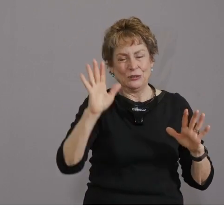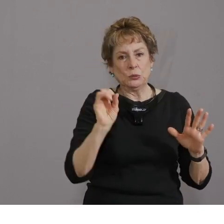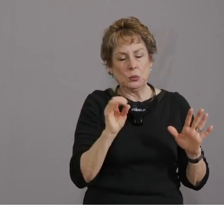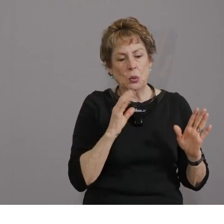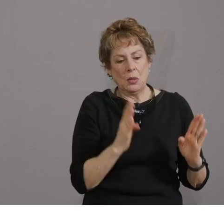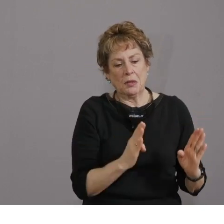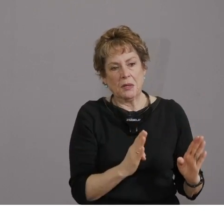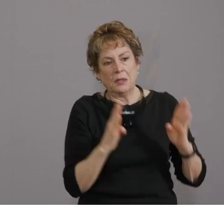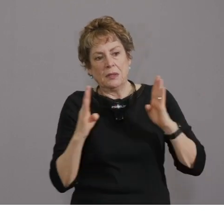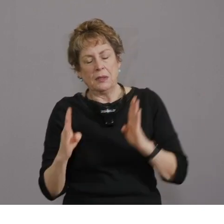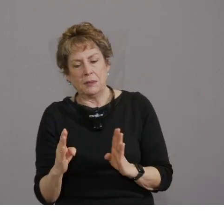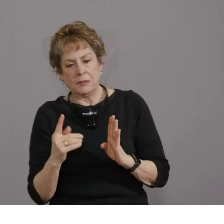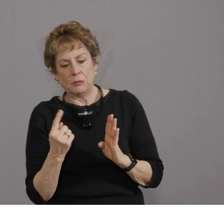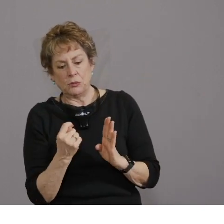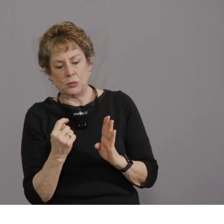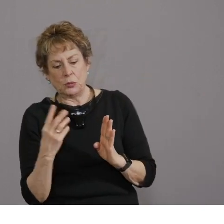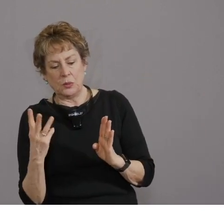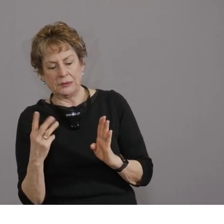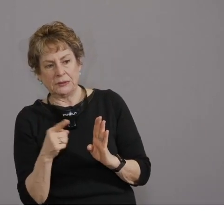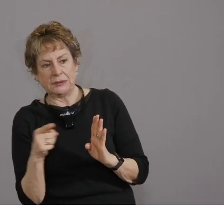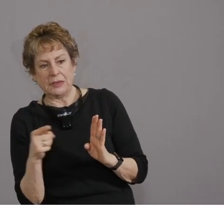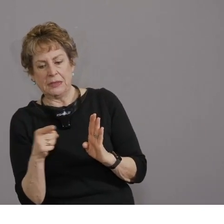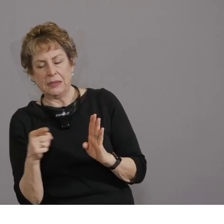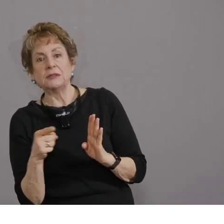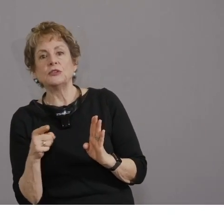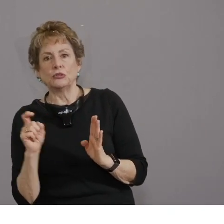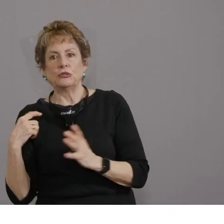of next week.